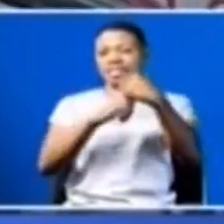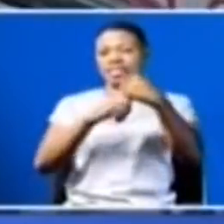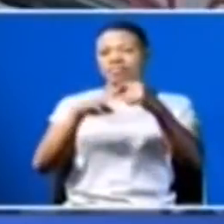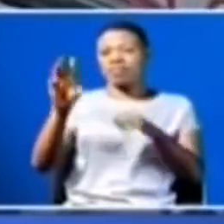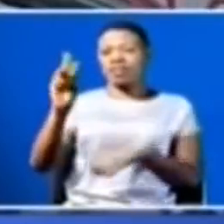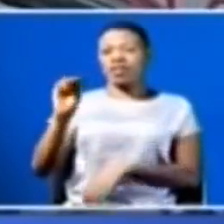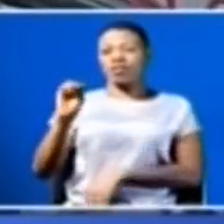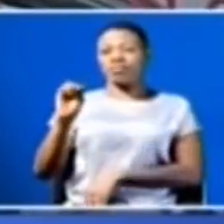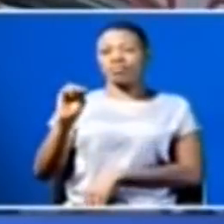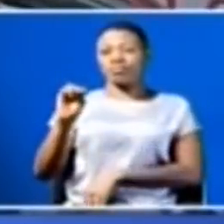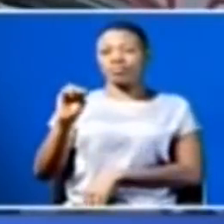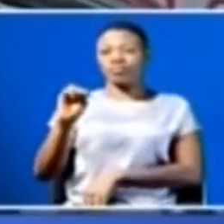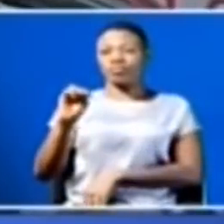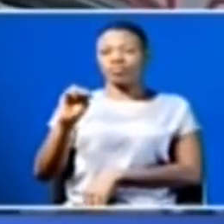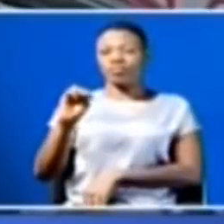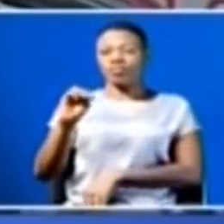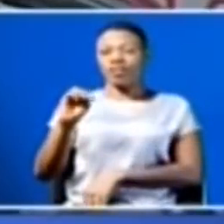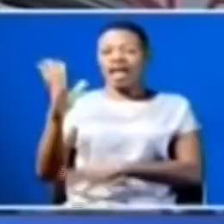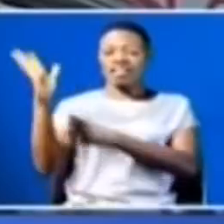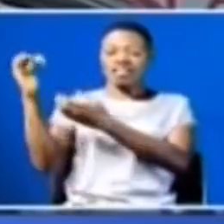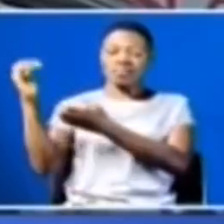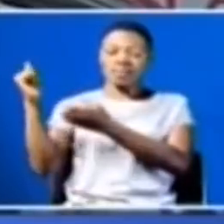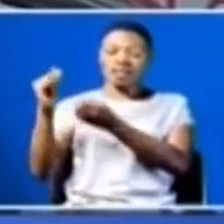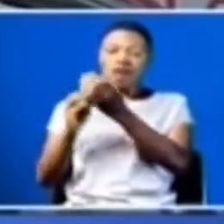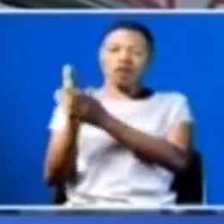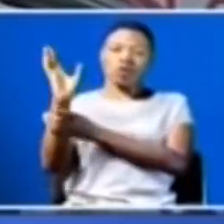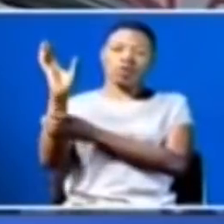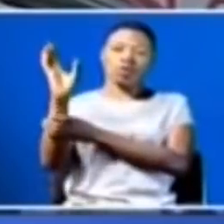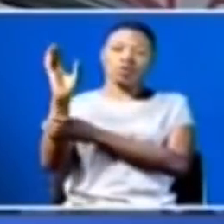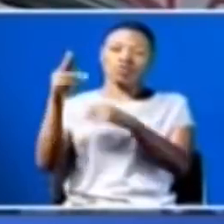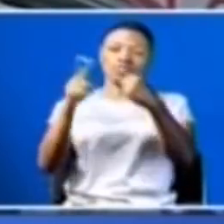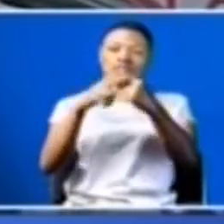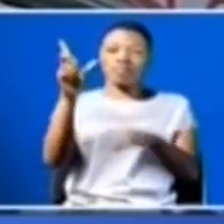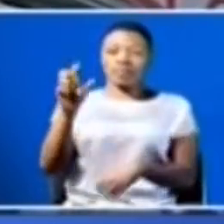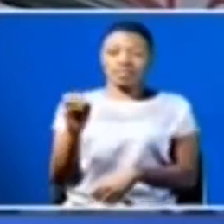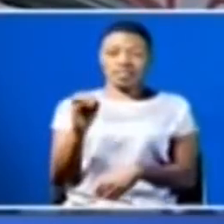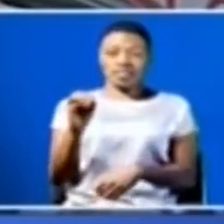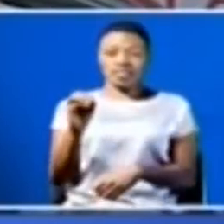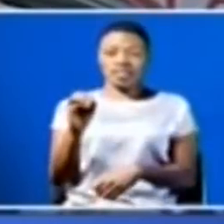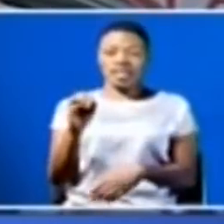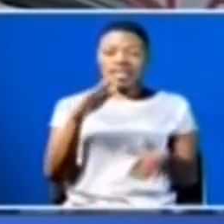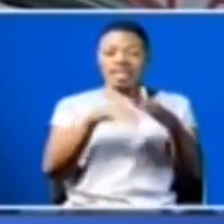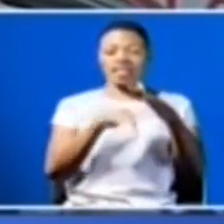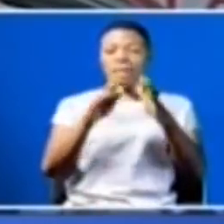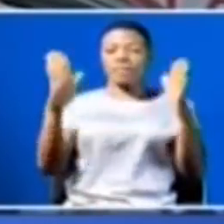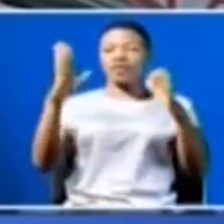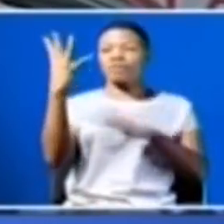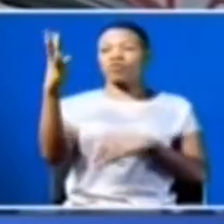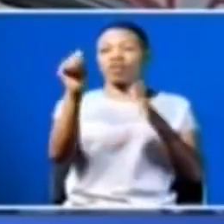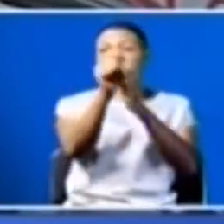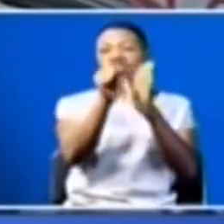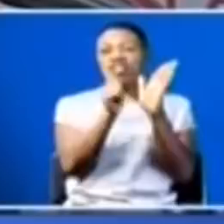607.8. Over the medium term, we expect growth of over 7% as programmed activities under the Big Four agenda gain